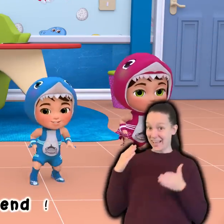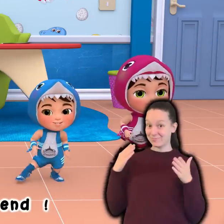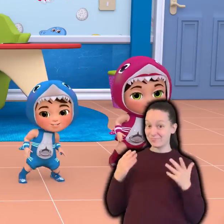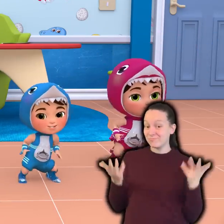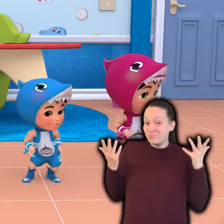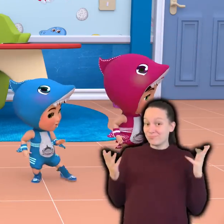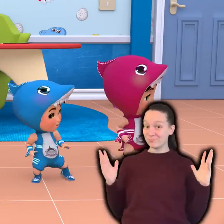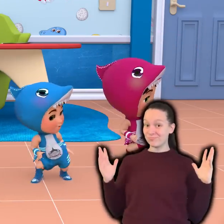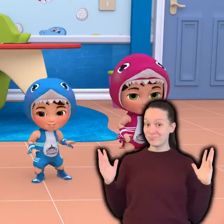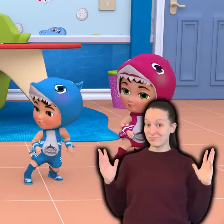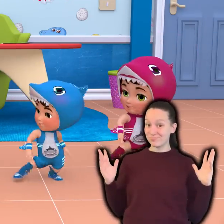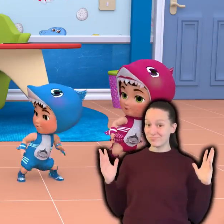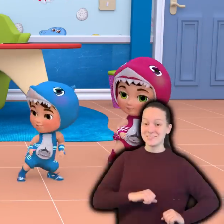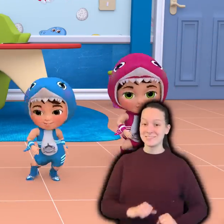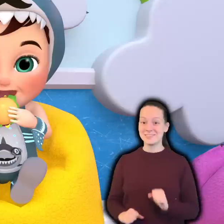The End